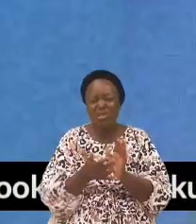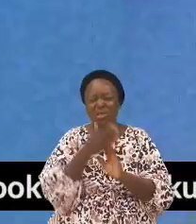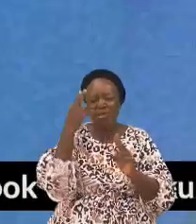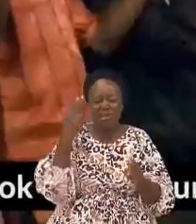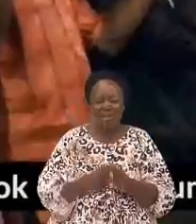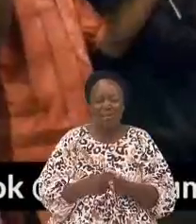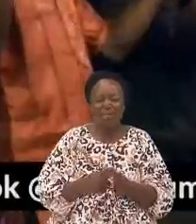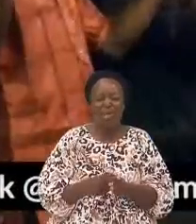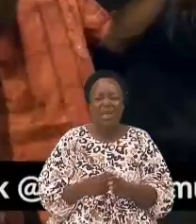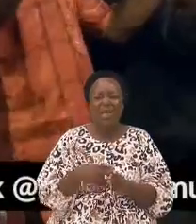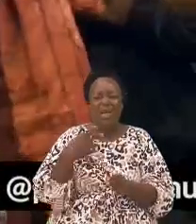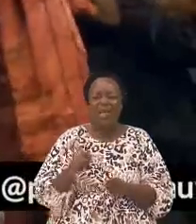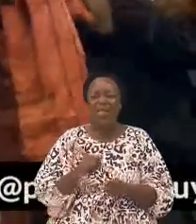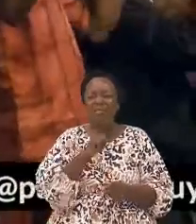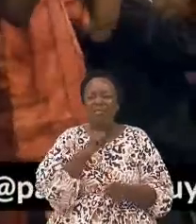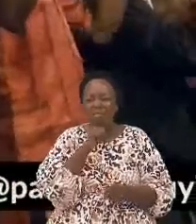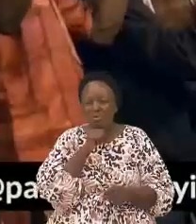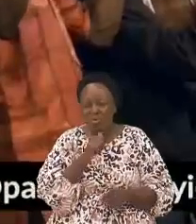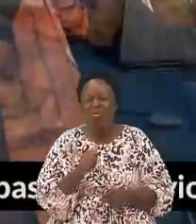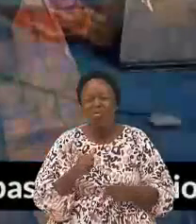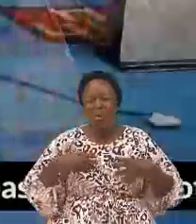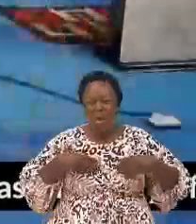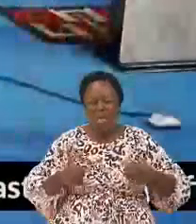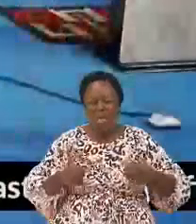in Jesus' name.